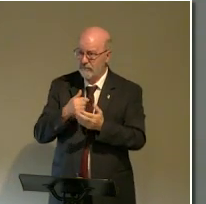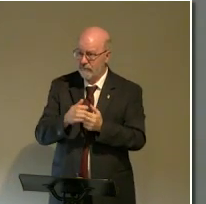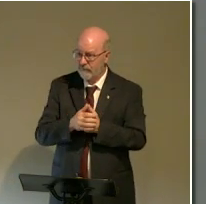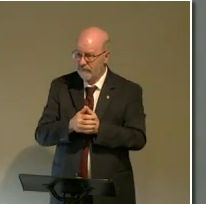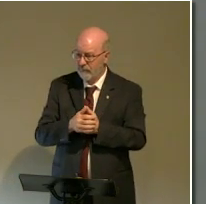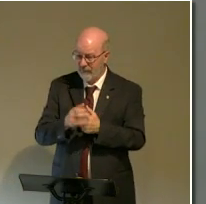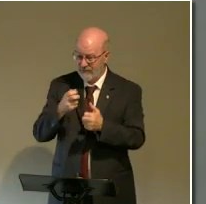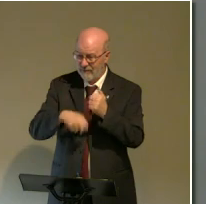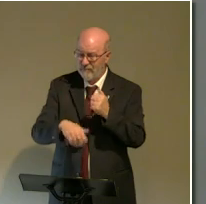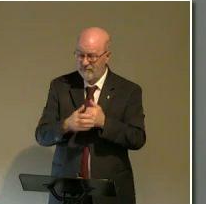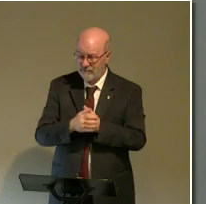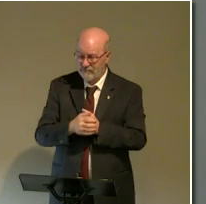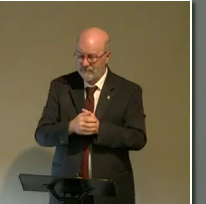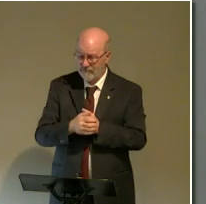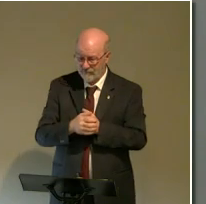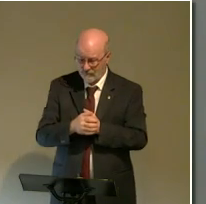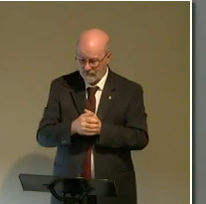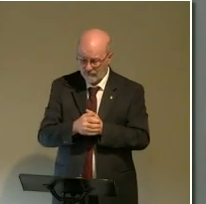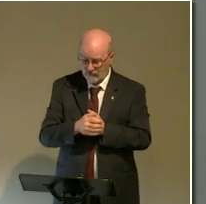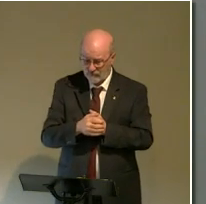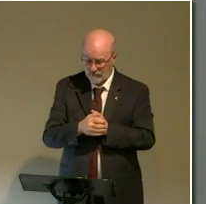It's tough, okay?